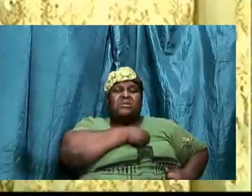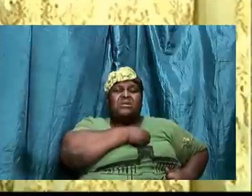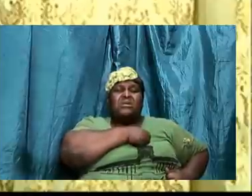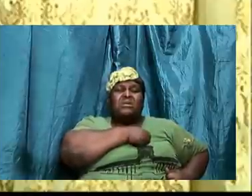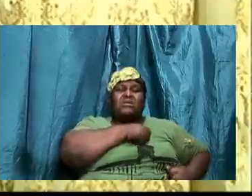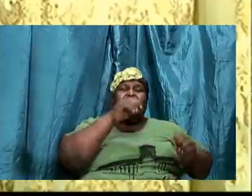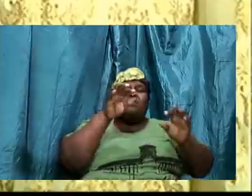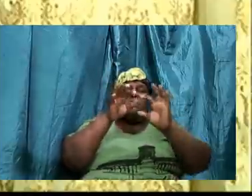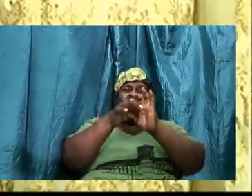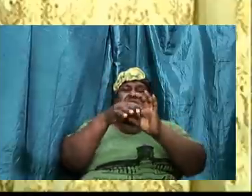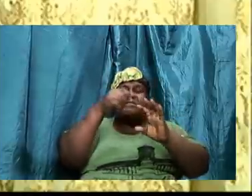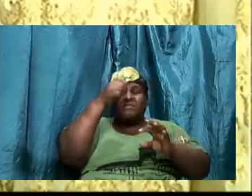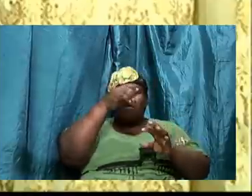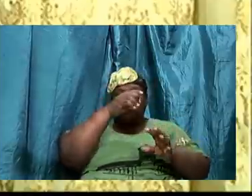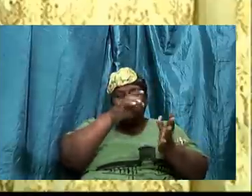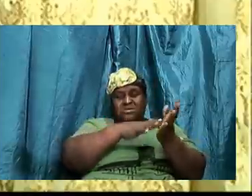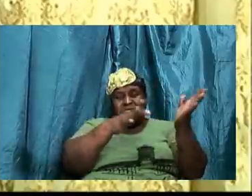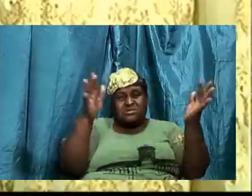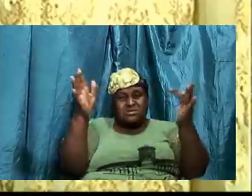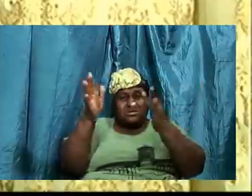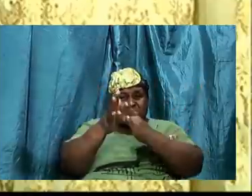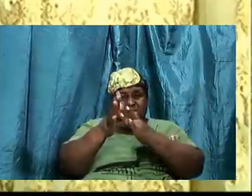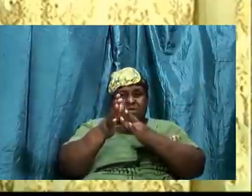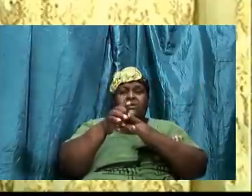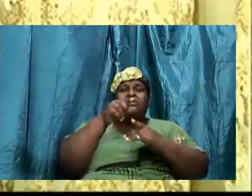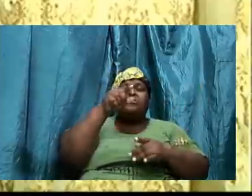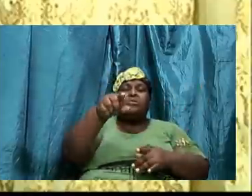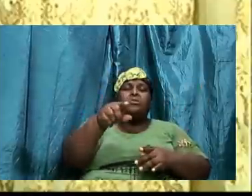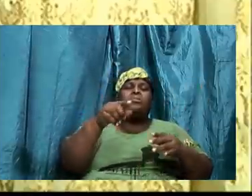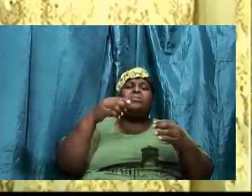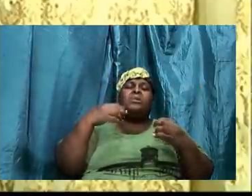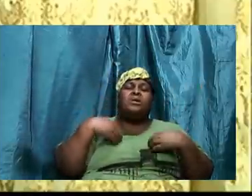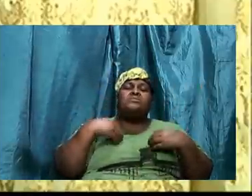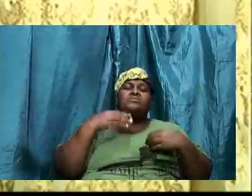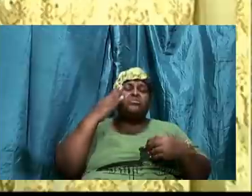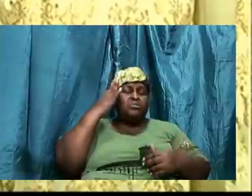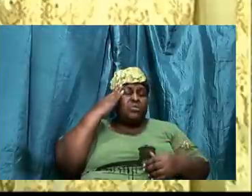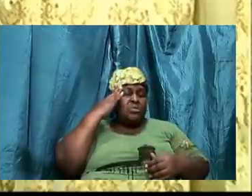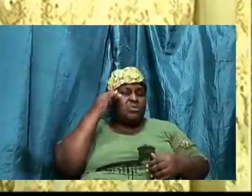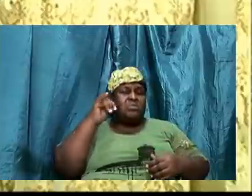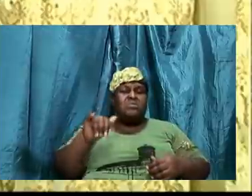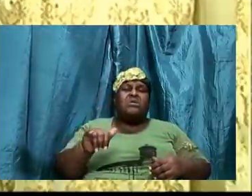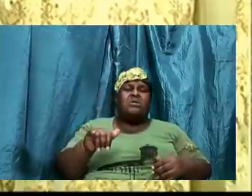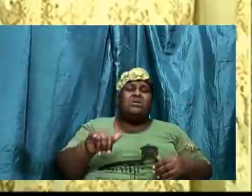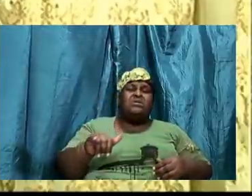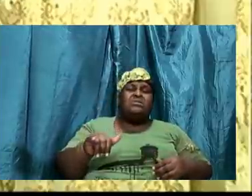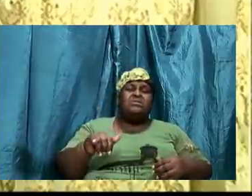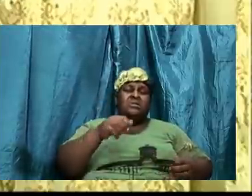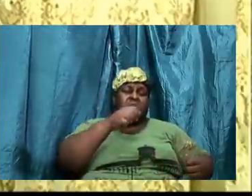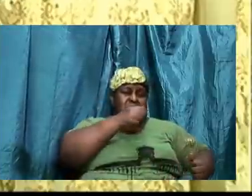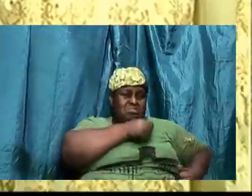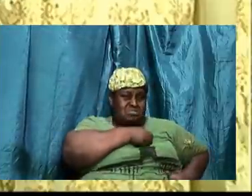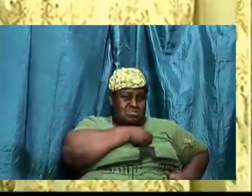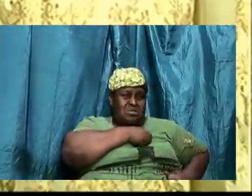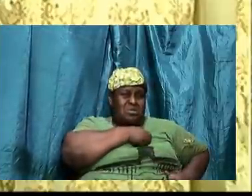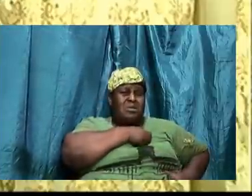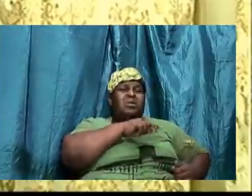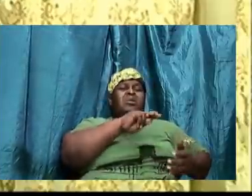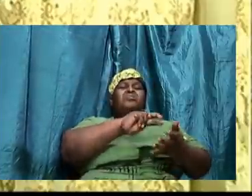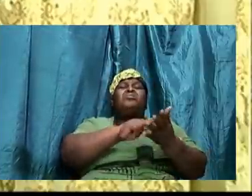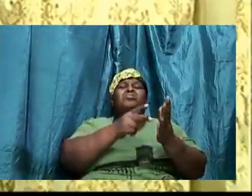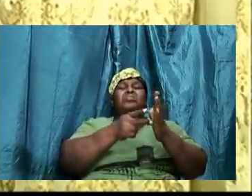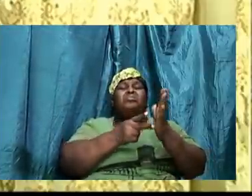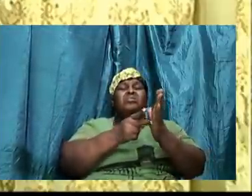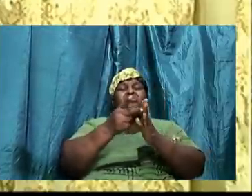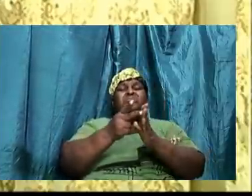an ambassador of Christ, right? And you have got to be aware of this, that the ambassador, he represents,